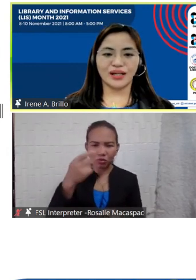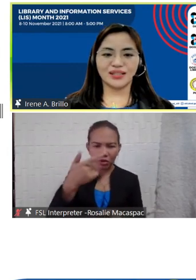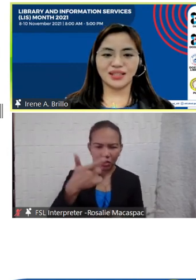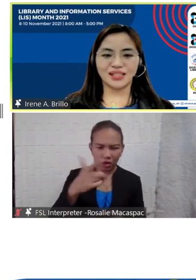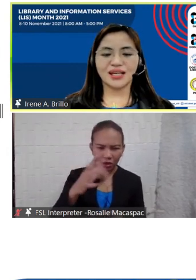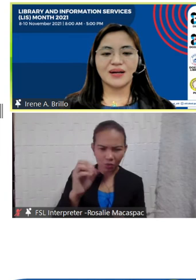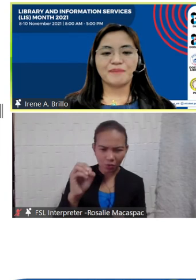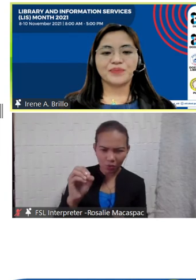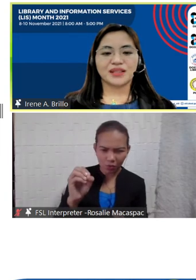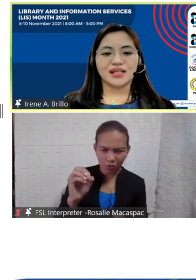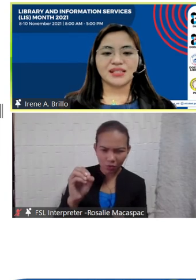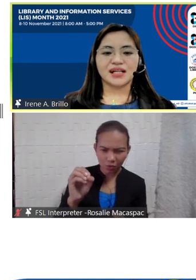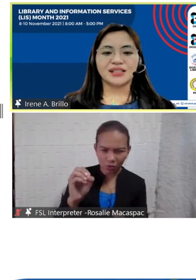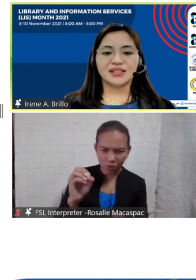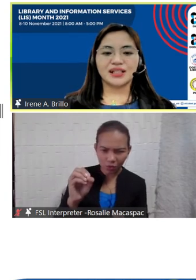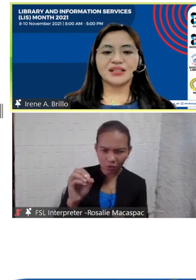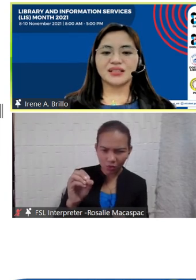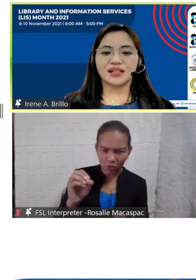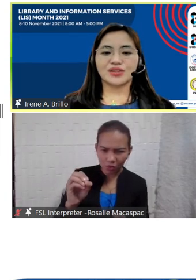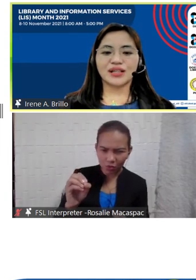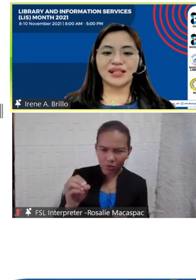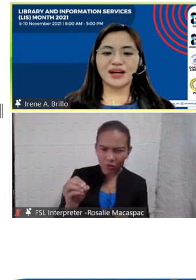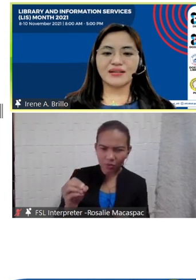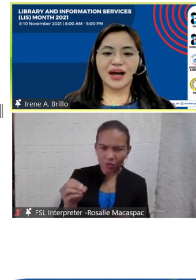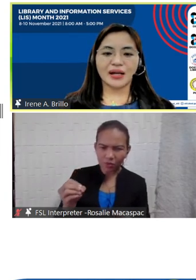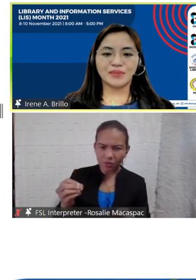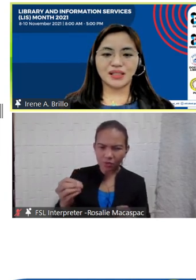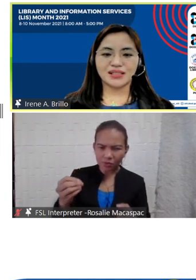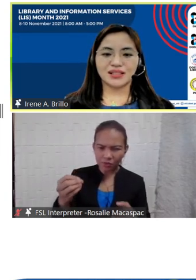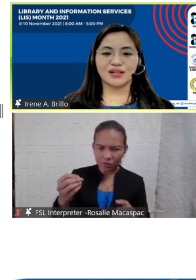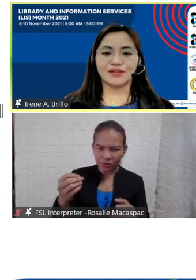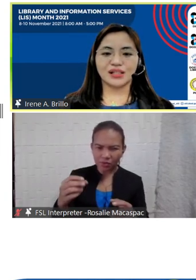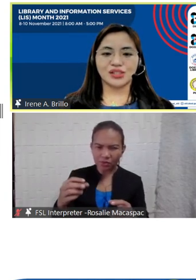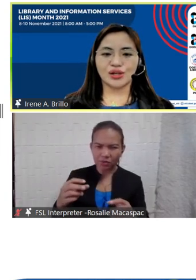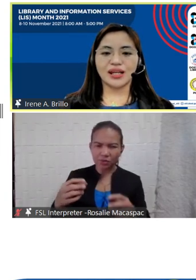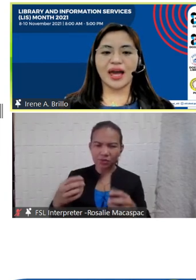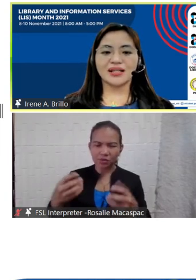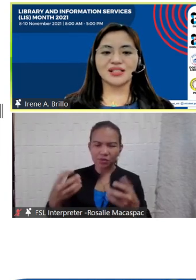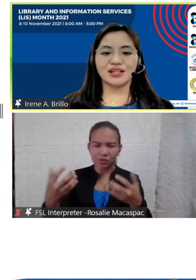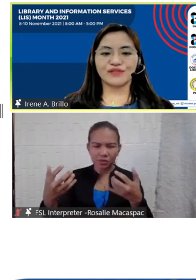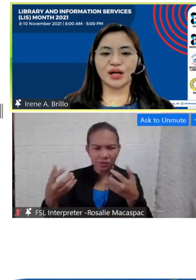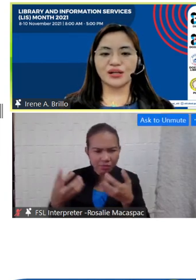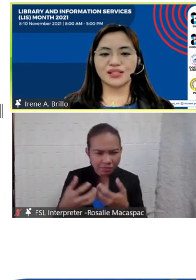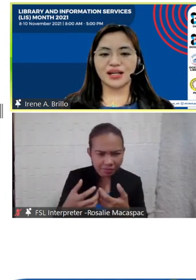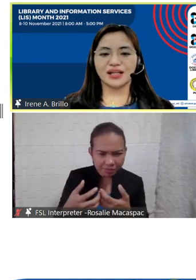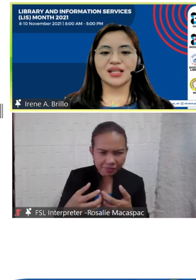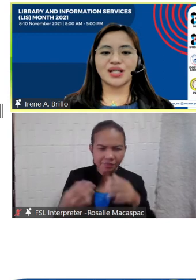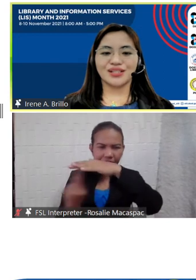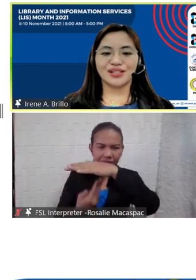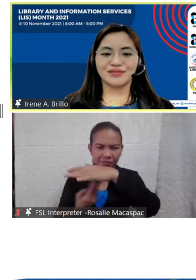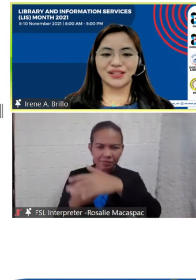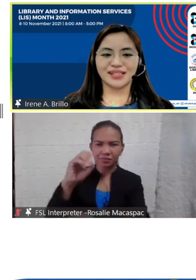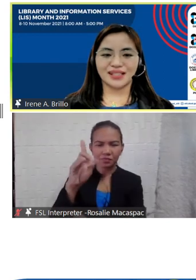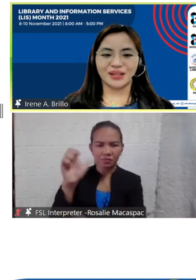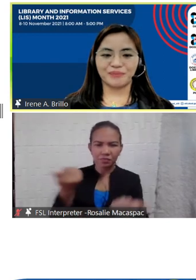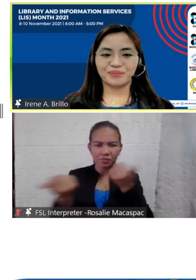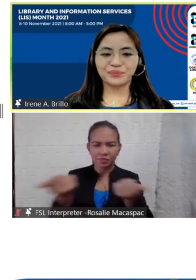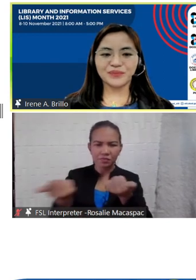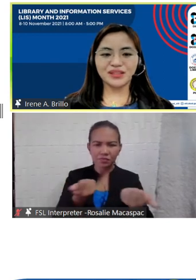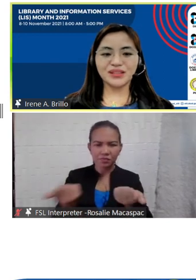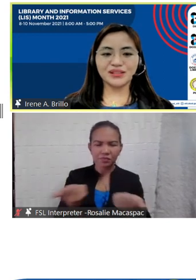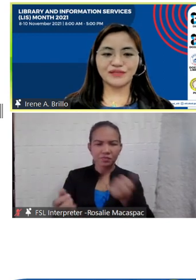Ifugao. And this is under the Cordillera Administrative Region and Ifugao State